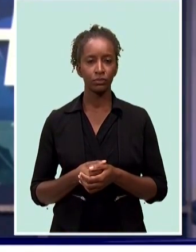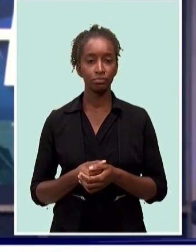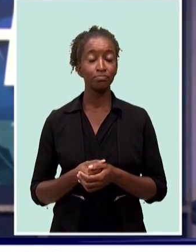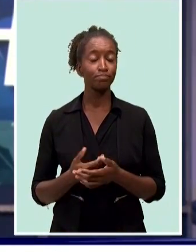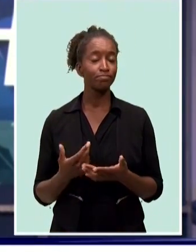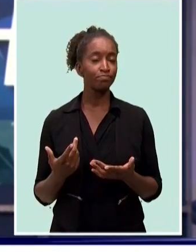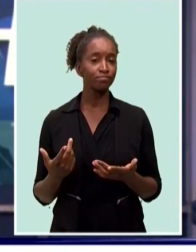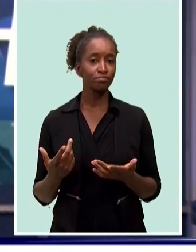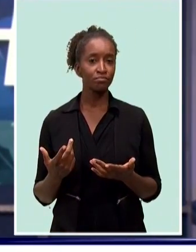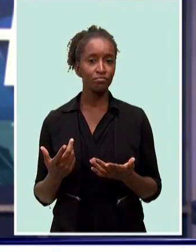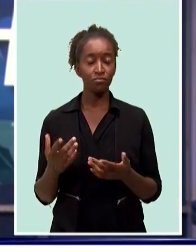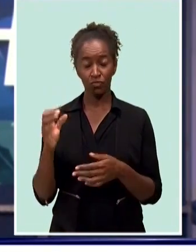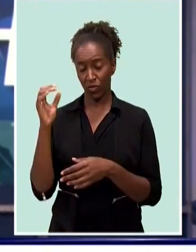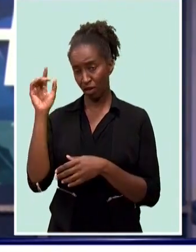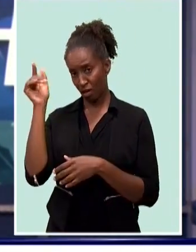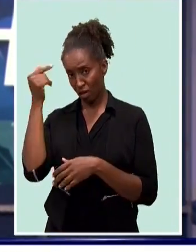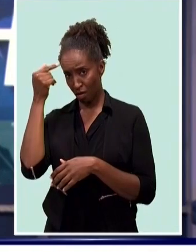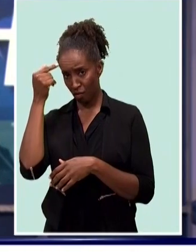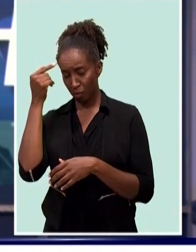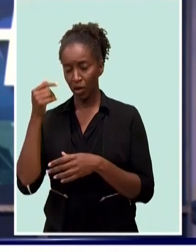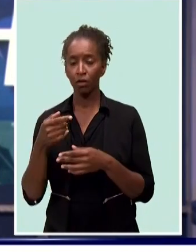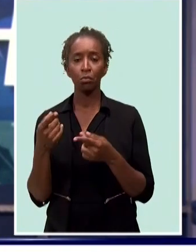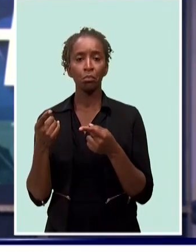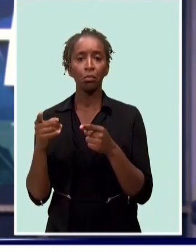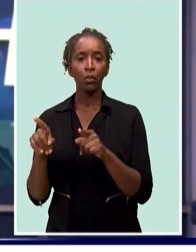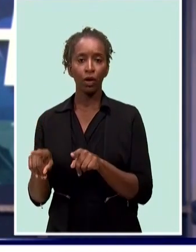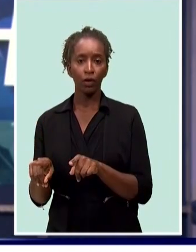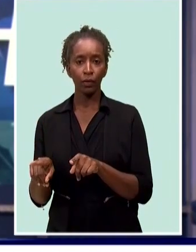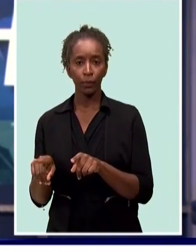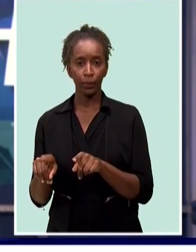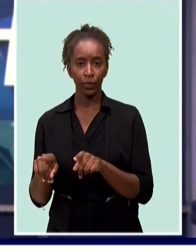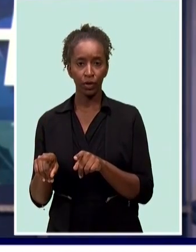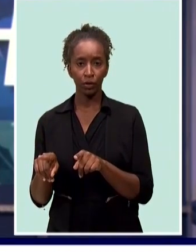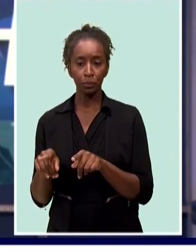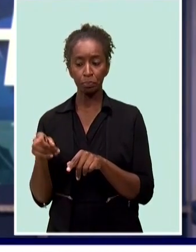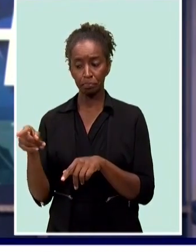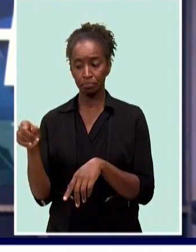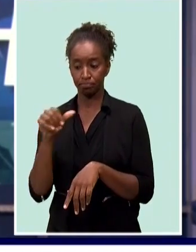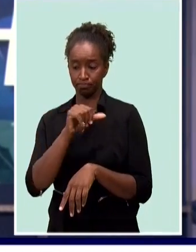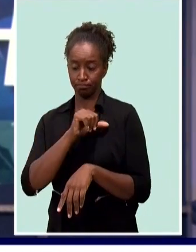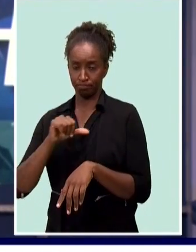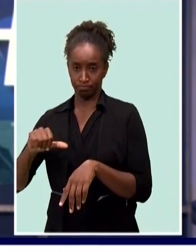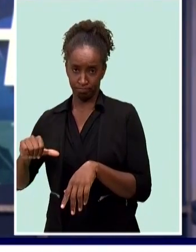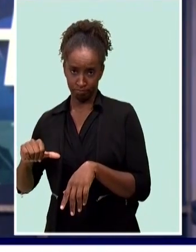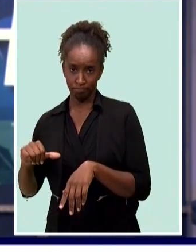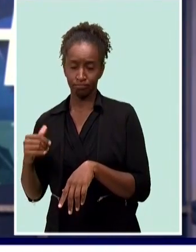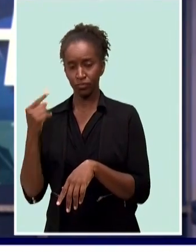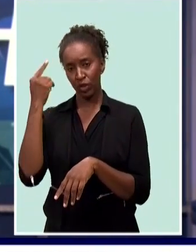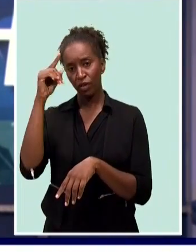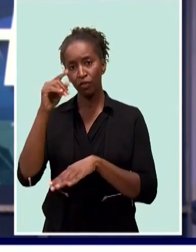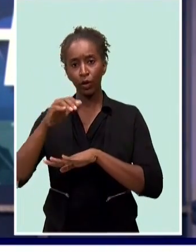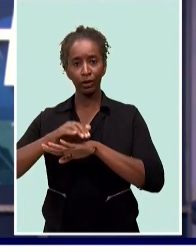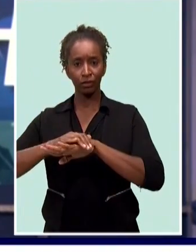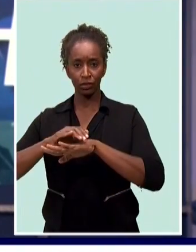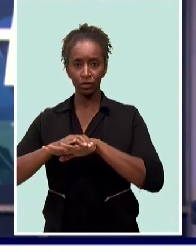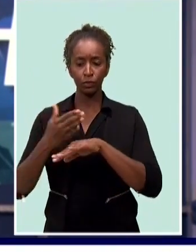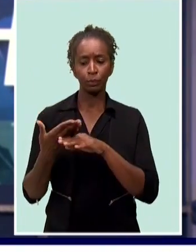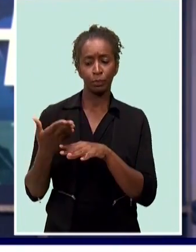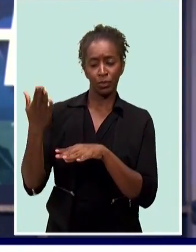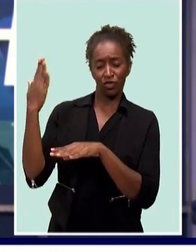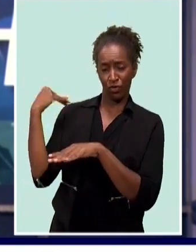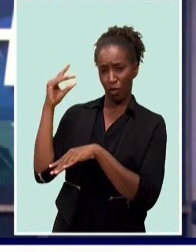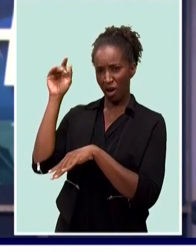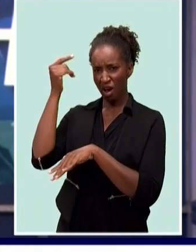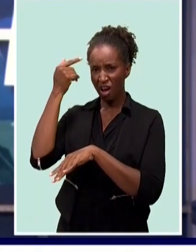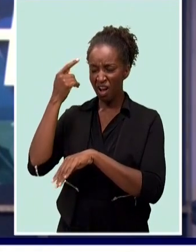in the upper chamber today when the former Deputy High Commissioner to London gave the former administration a severe tongue lashing